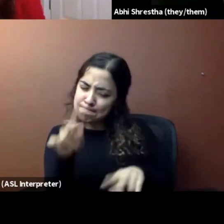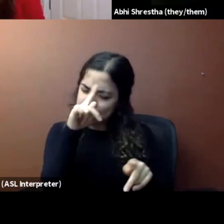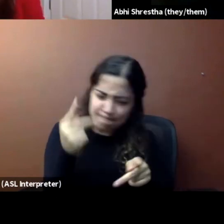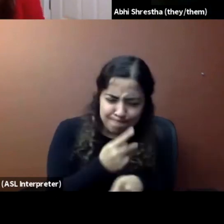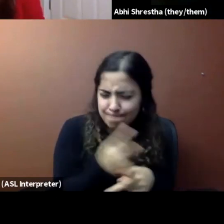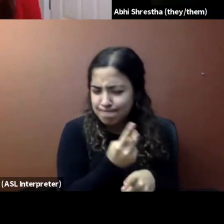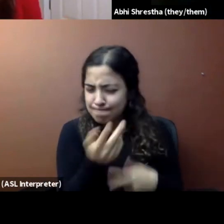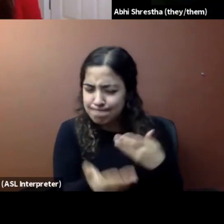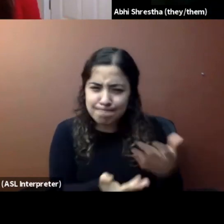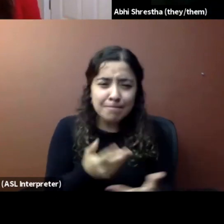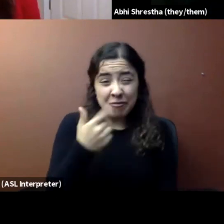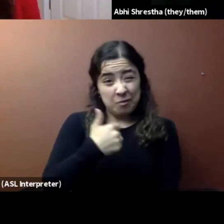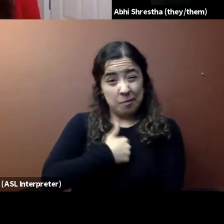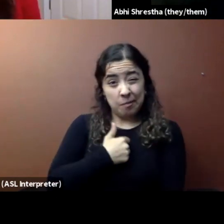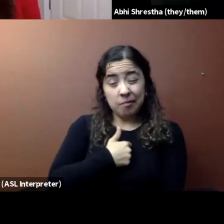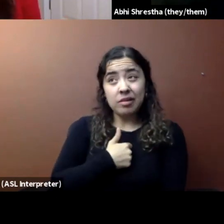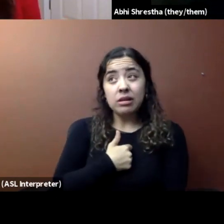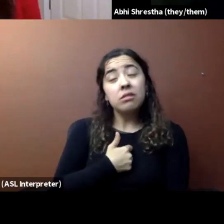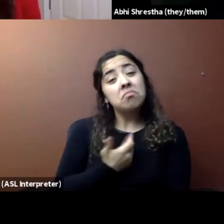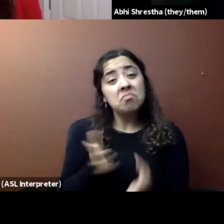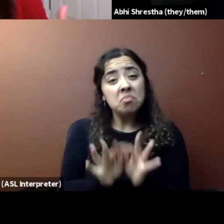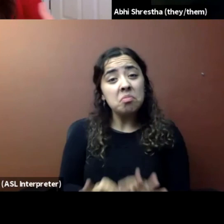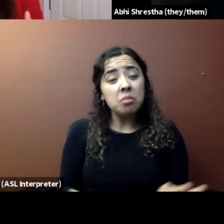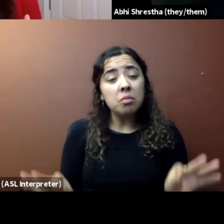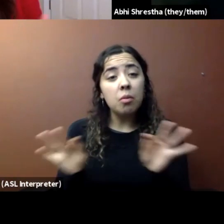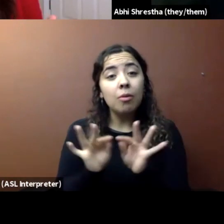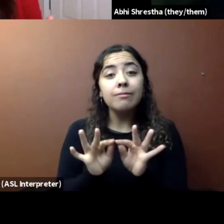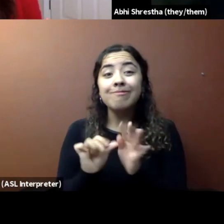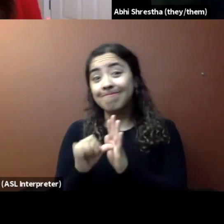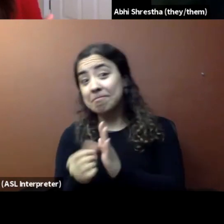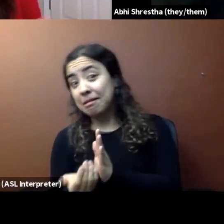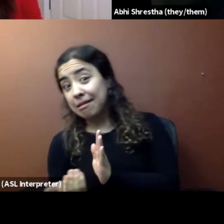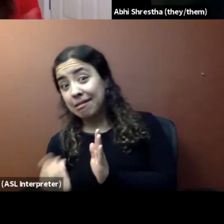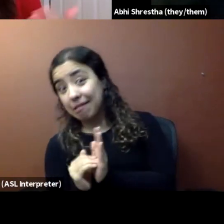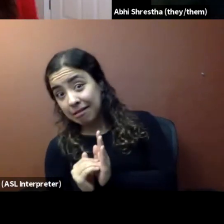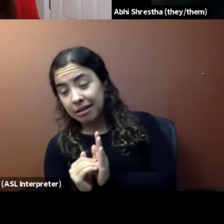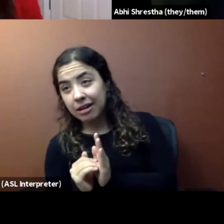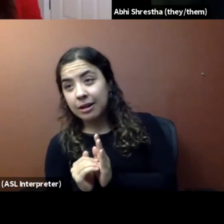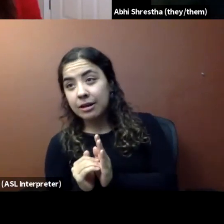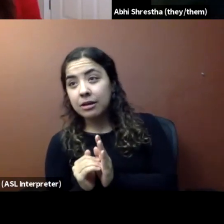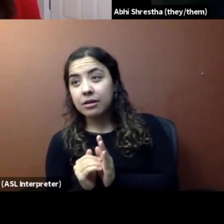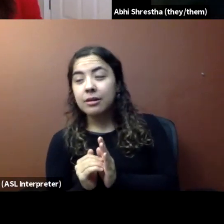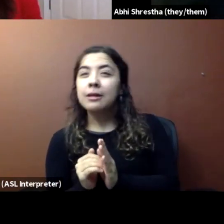me, it's really important to, again, look for the